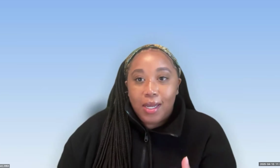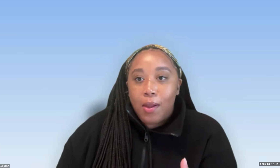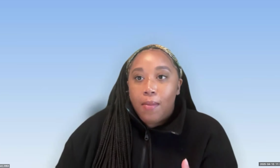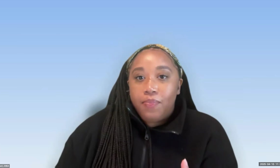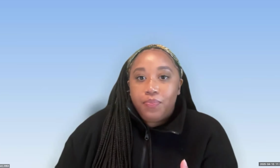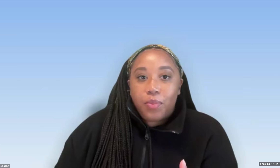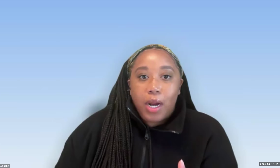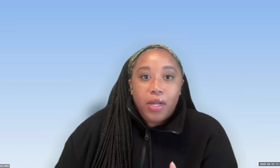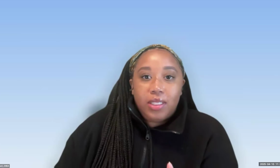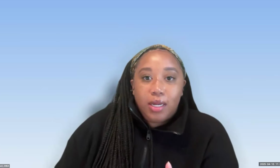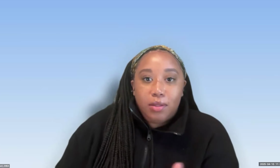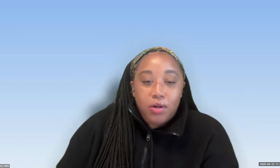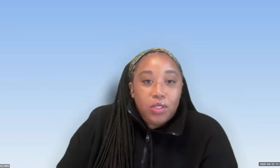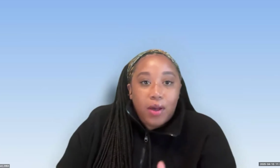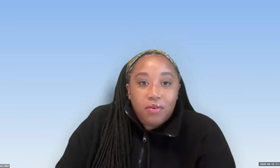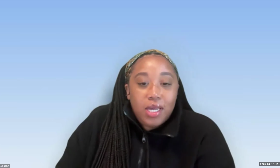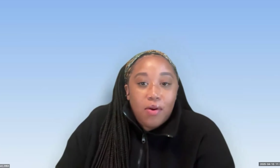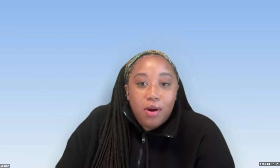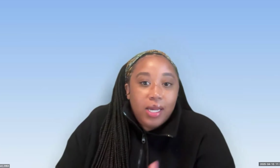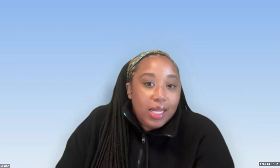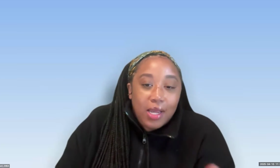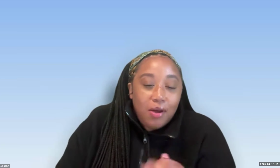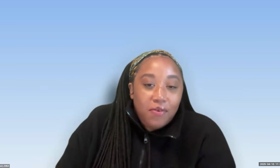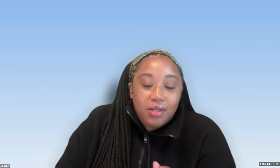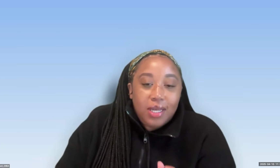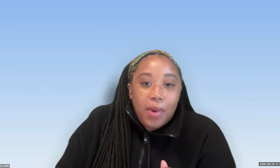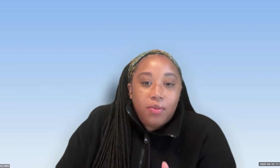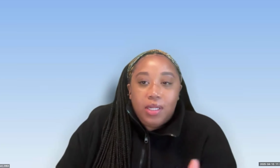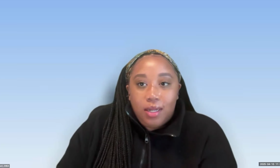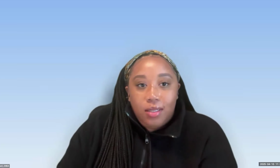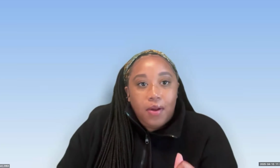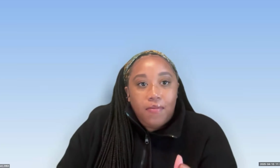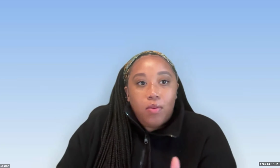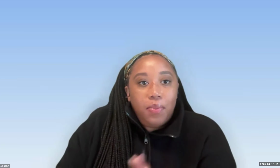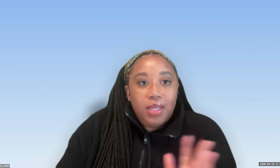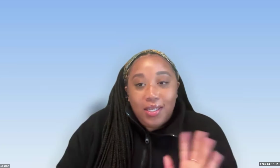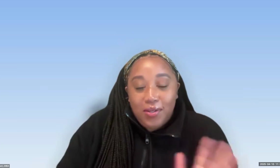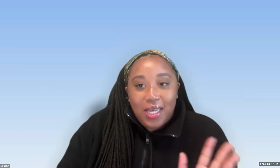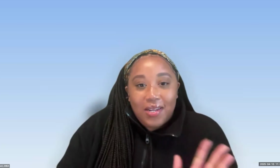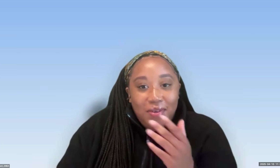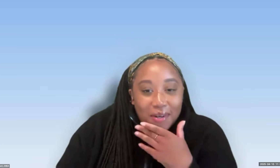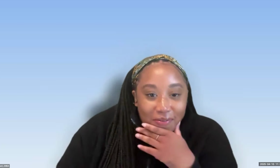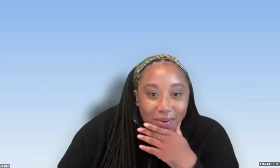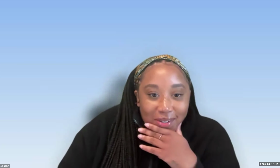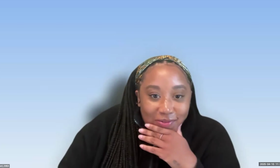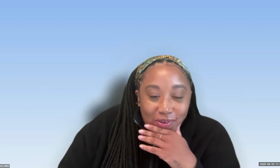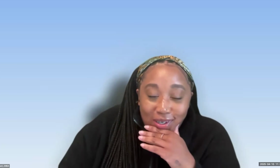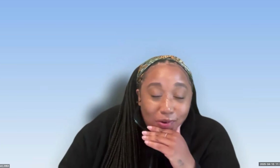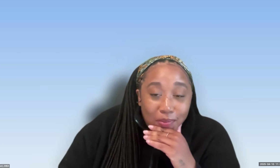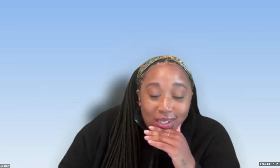so. But I know it's 32 after the hour. Again, thank y'all for your time. I will be in touch about follow-up. But thank you again